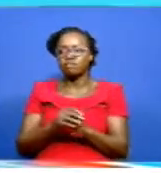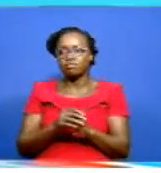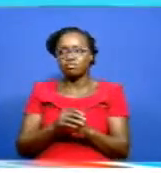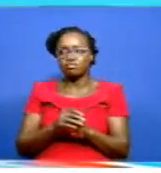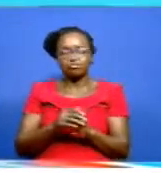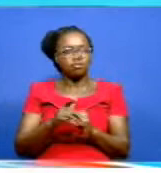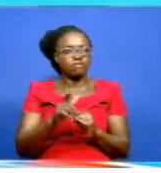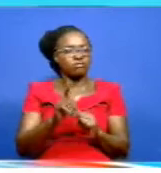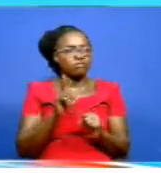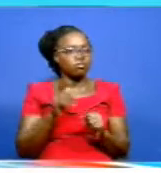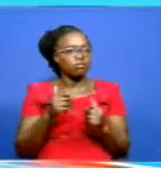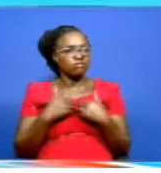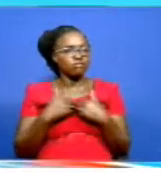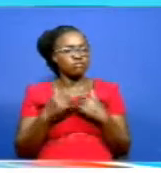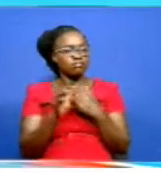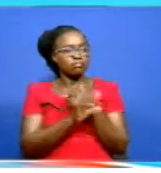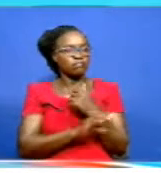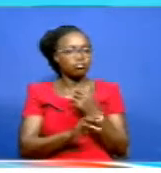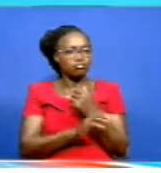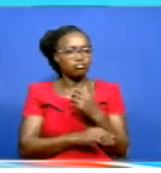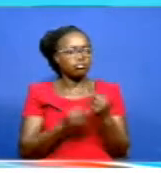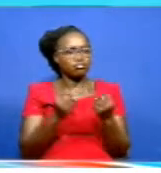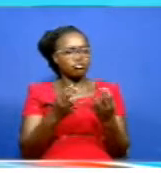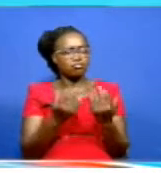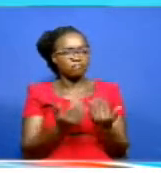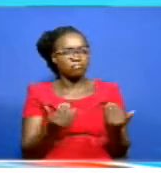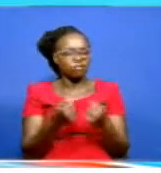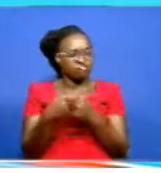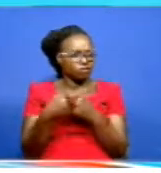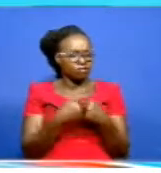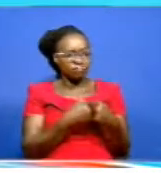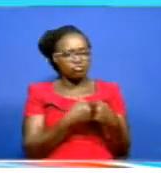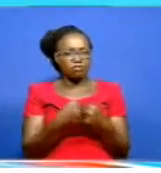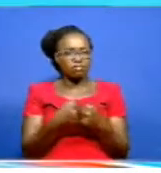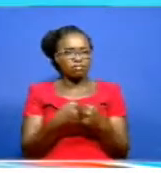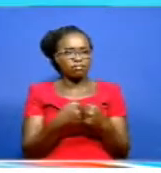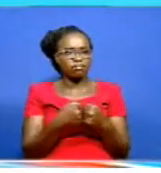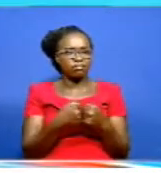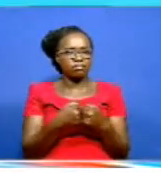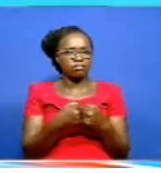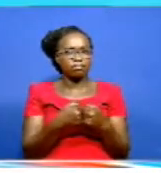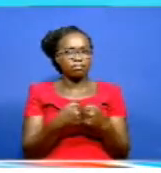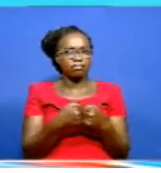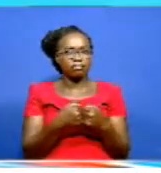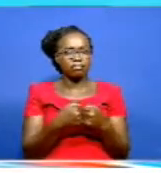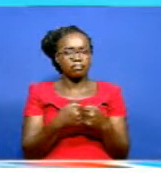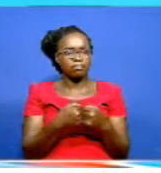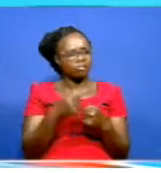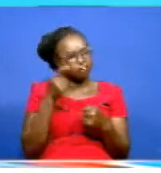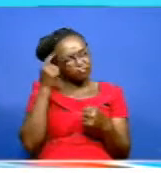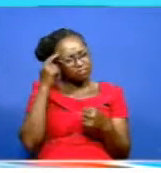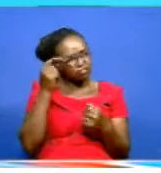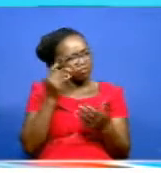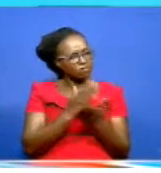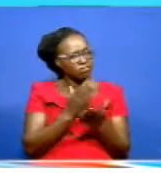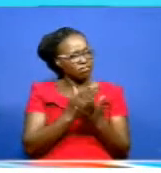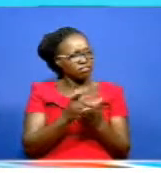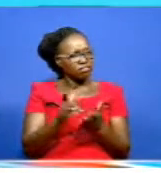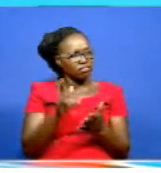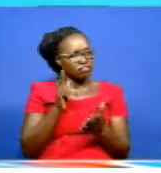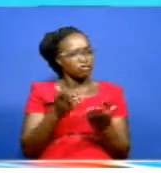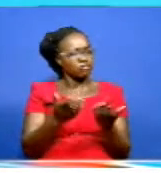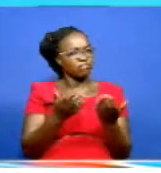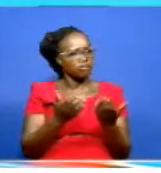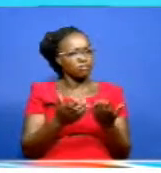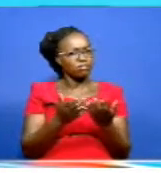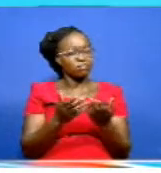laws that we have in the country, we've seen a lot of things being challenged as soon as they land. Do you think we really need some laws perhaps to govern